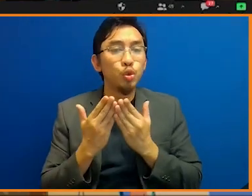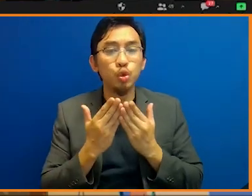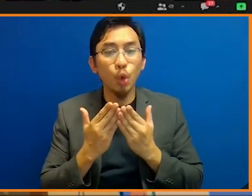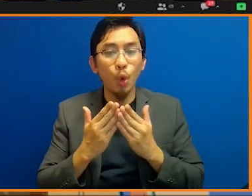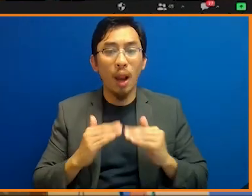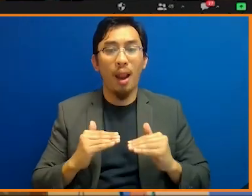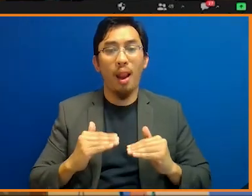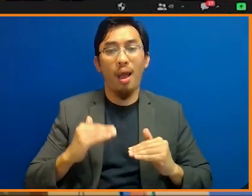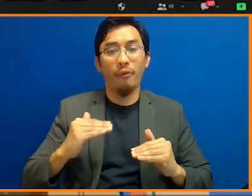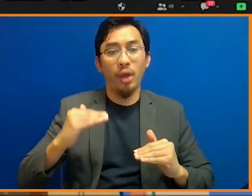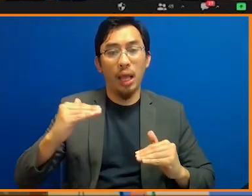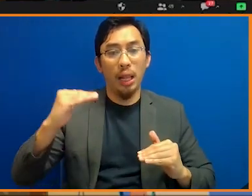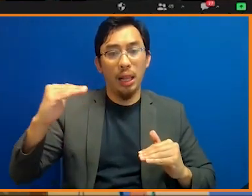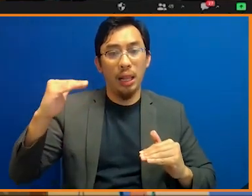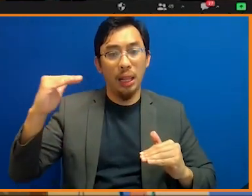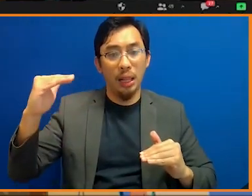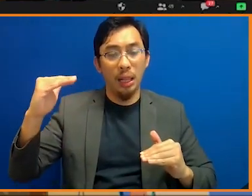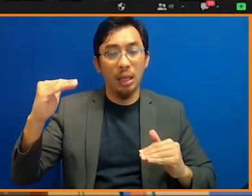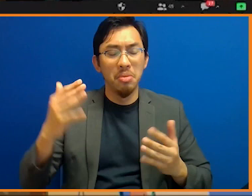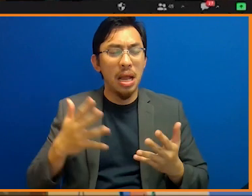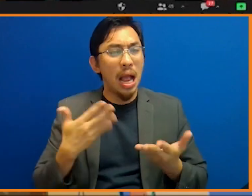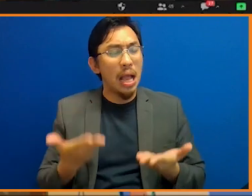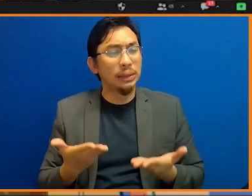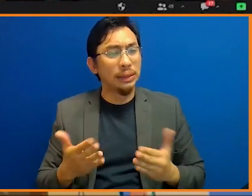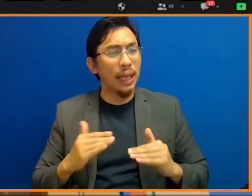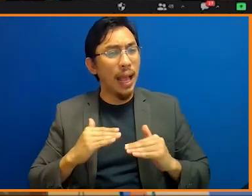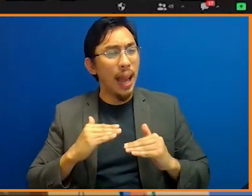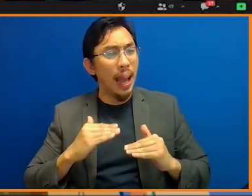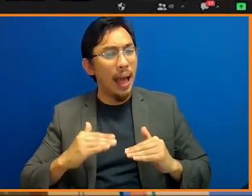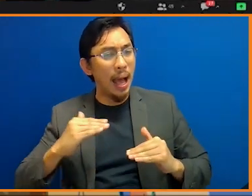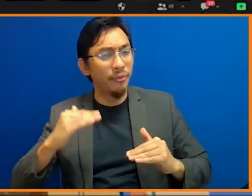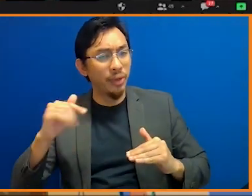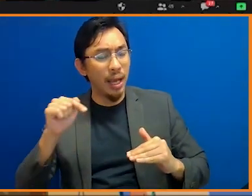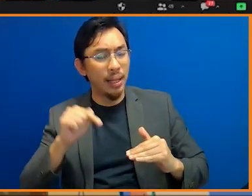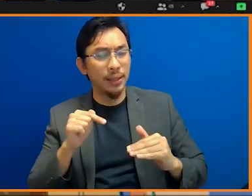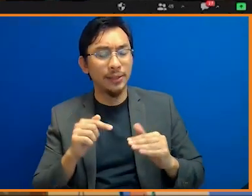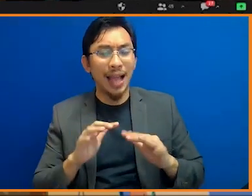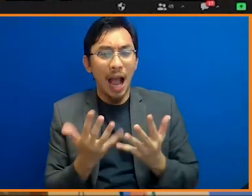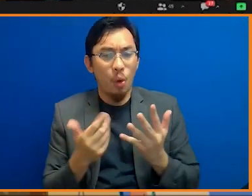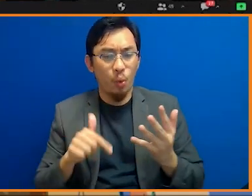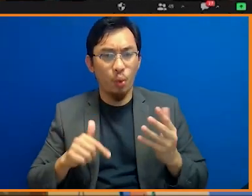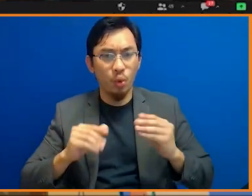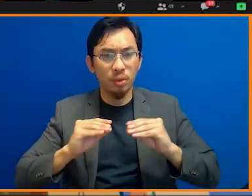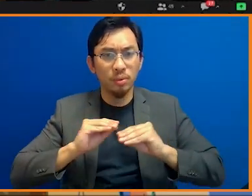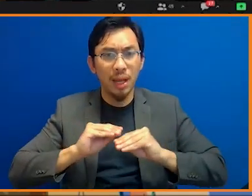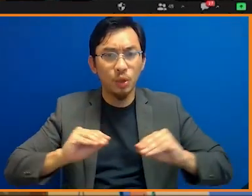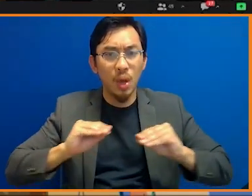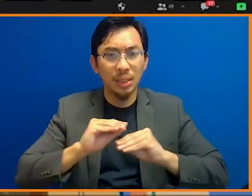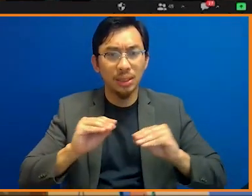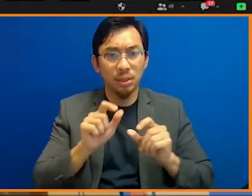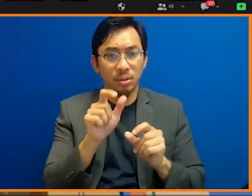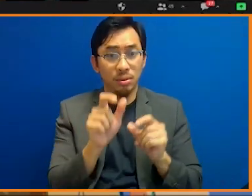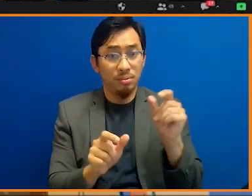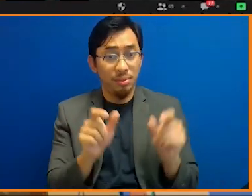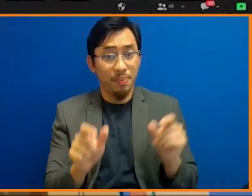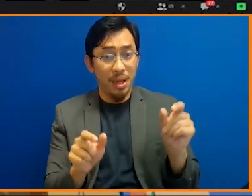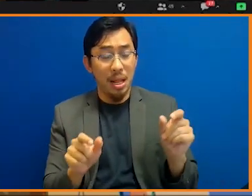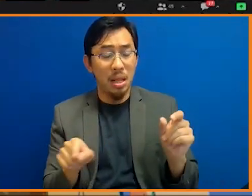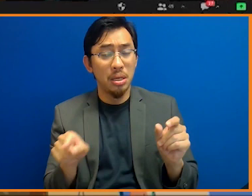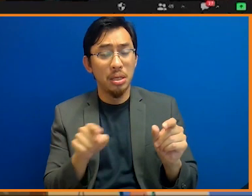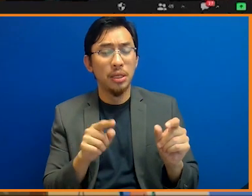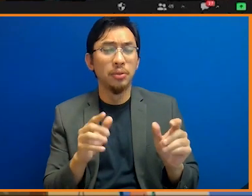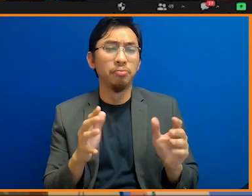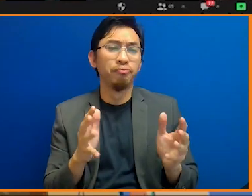school levels. And when I think right now the level of how we educate people is